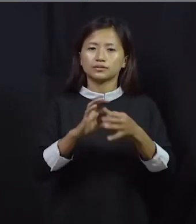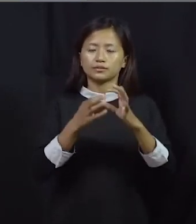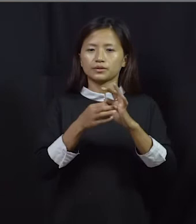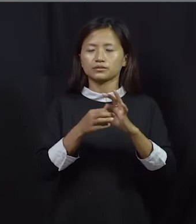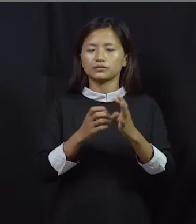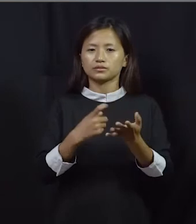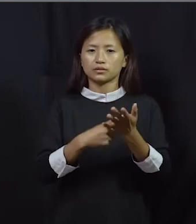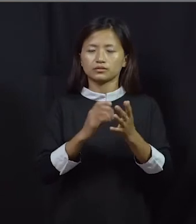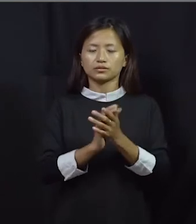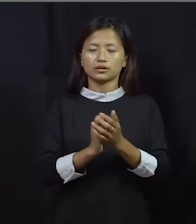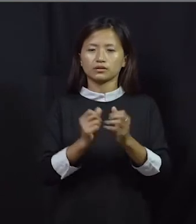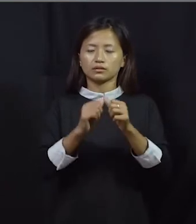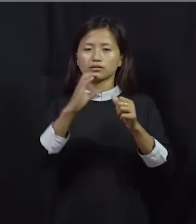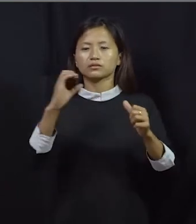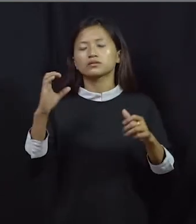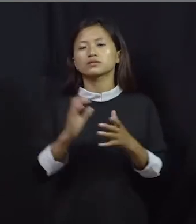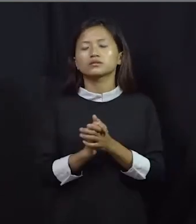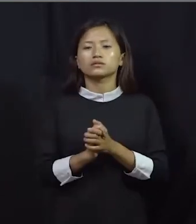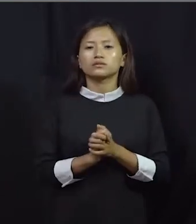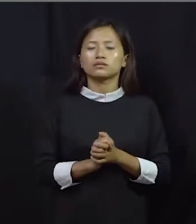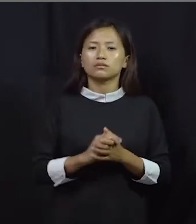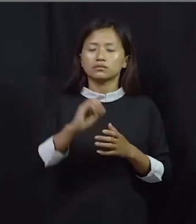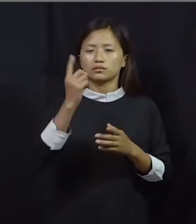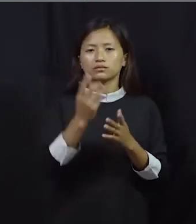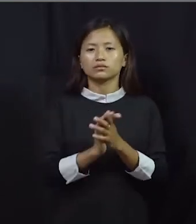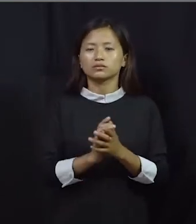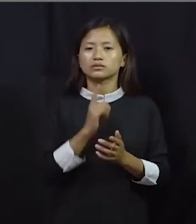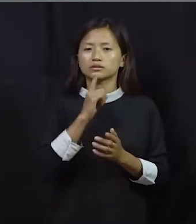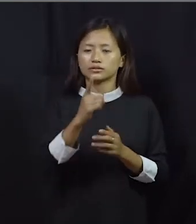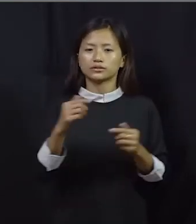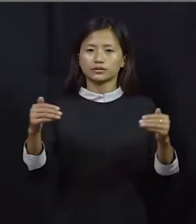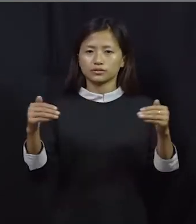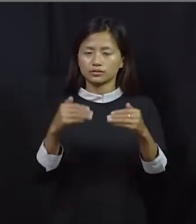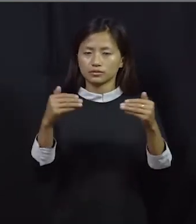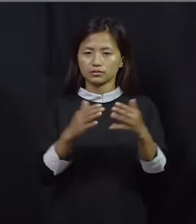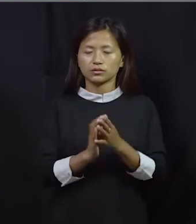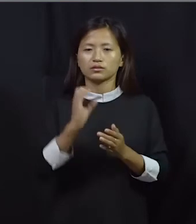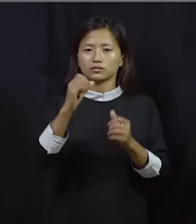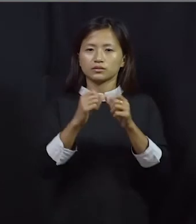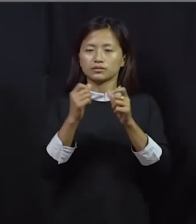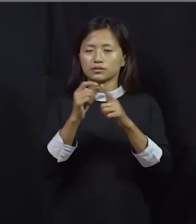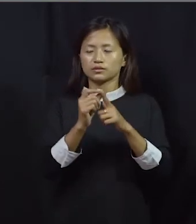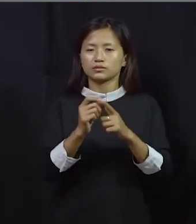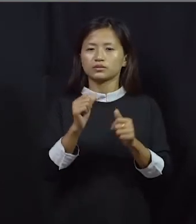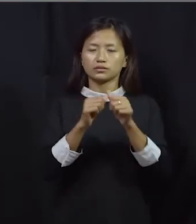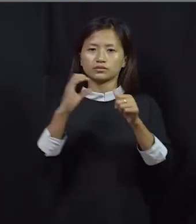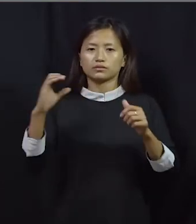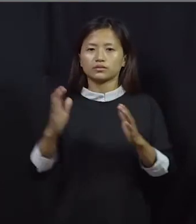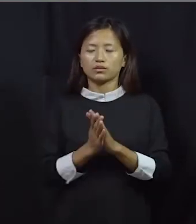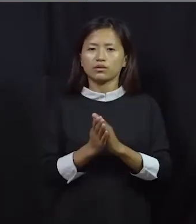account. So only the introductory capital account or withdrawal